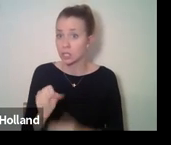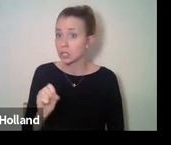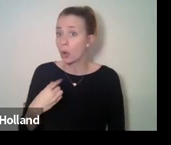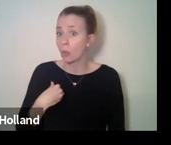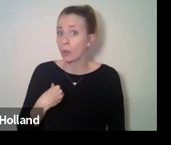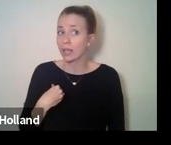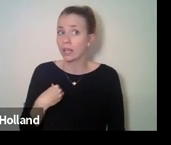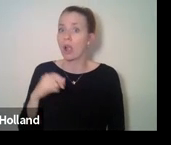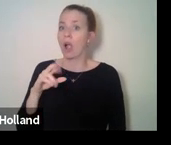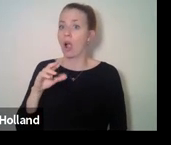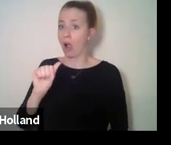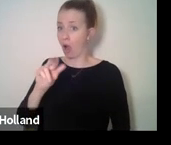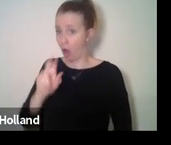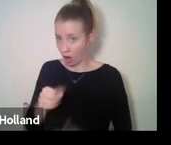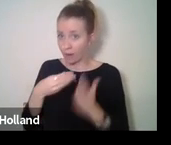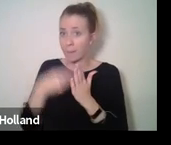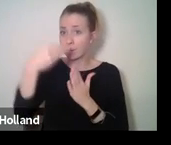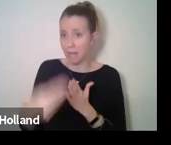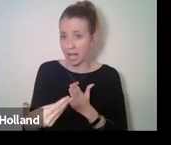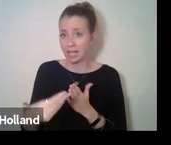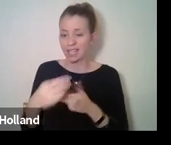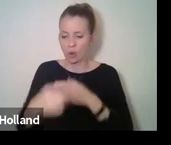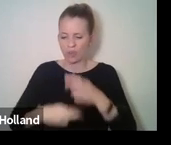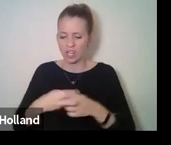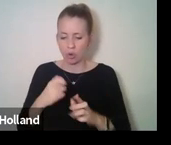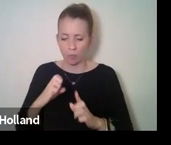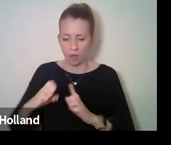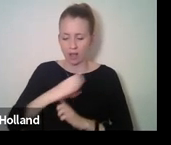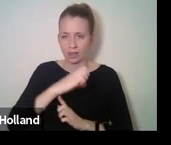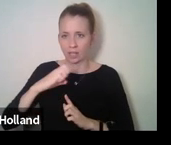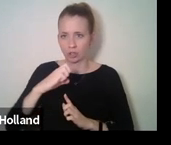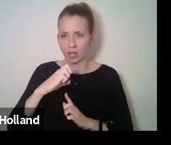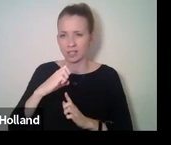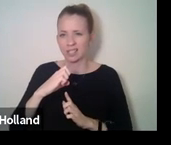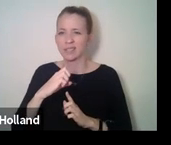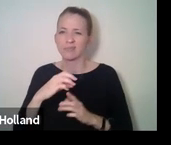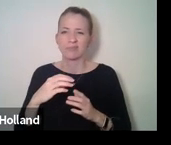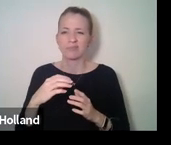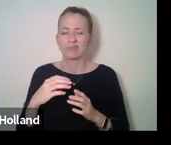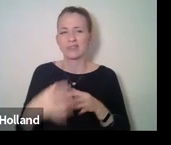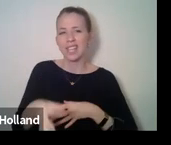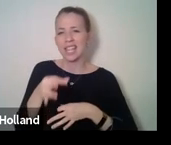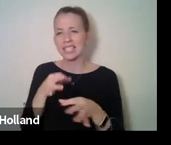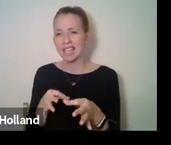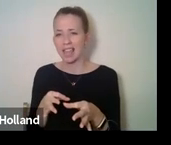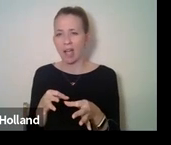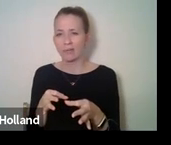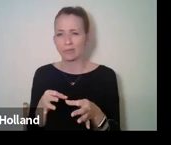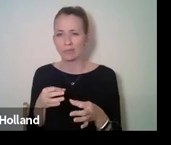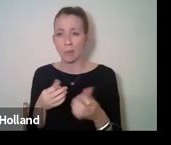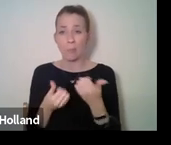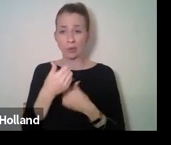purchasing renewable electrons as opposed to knowing what electron is entering into our homes